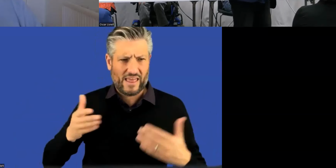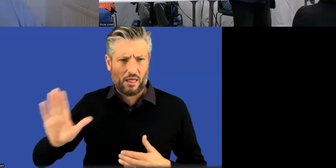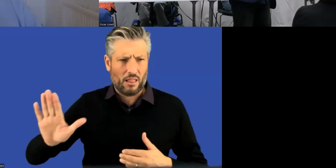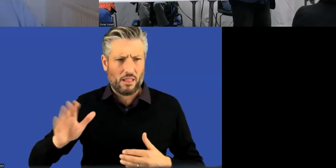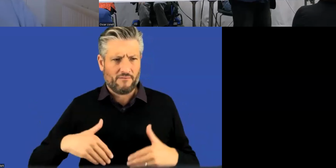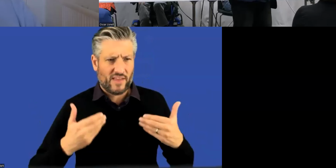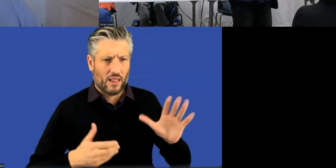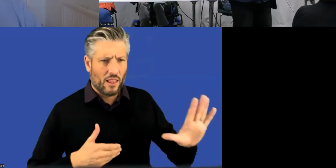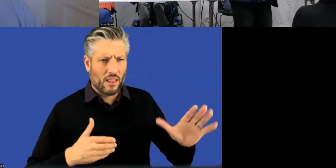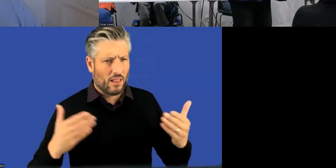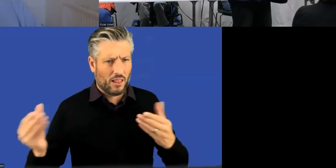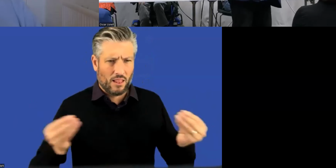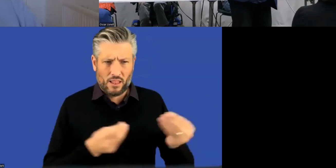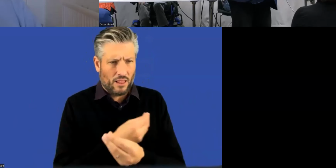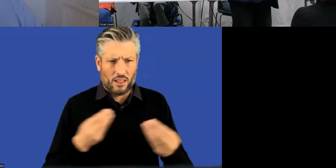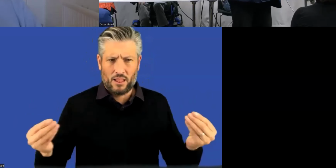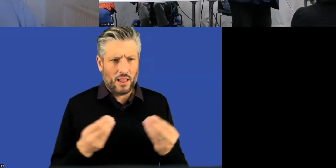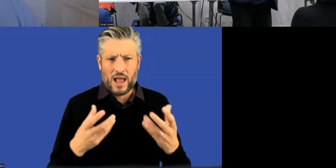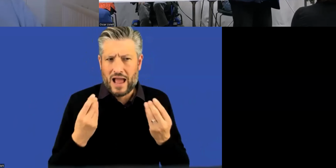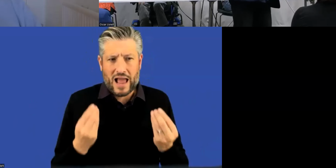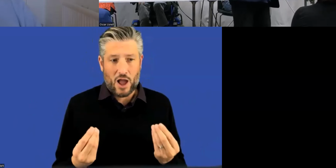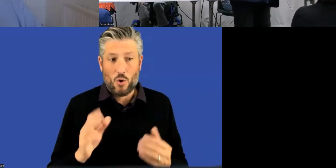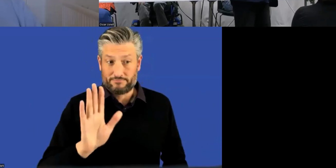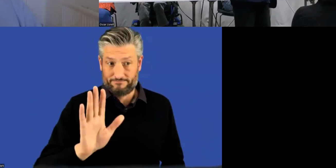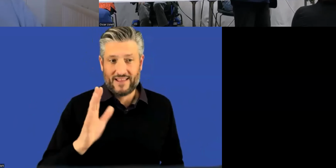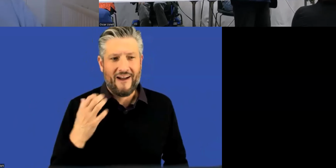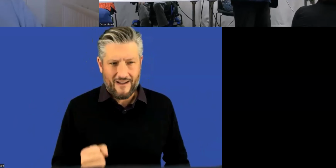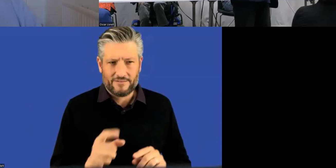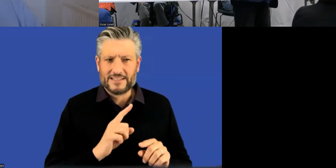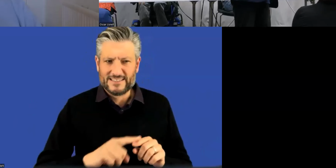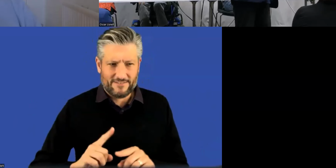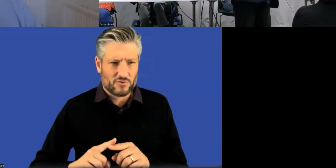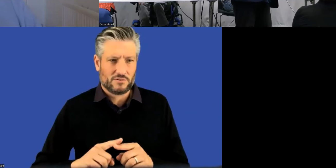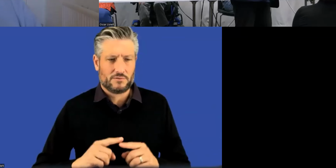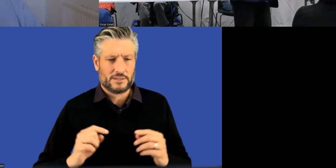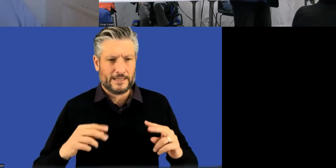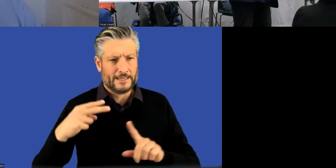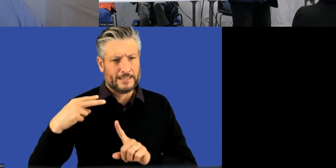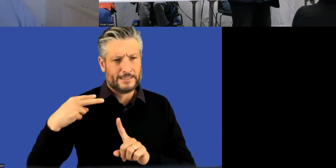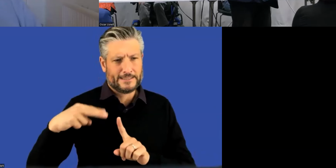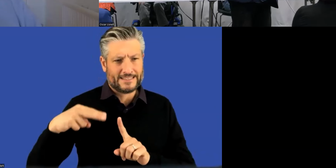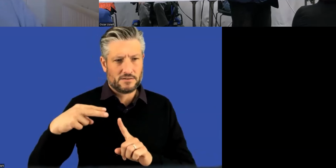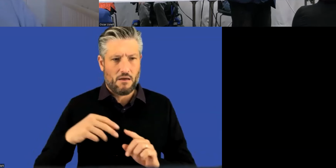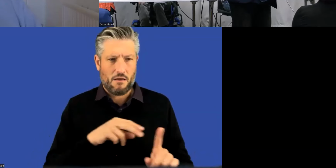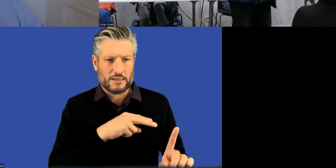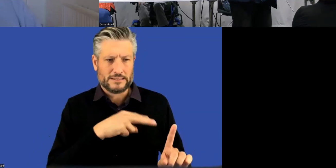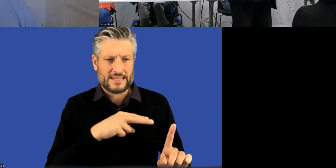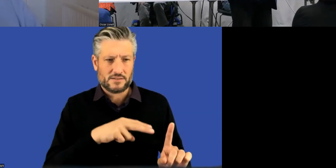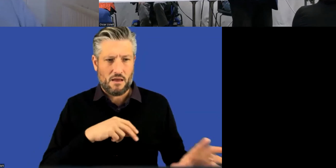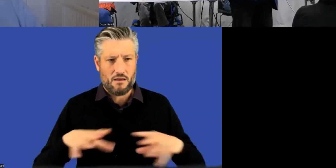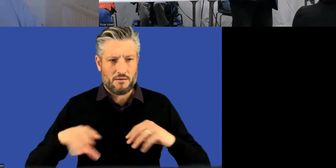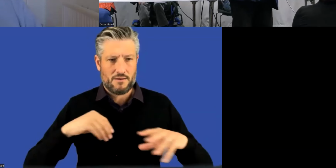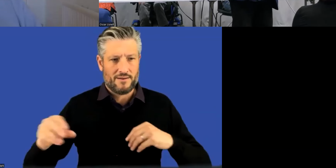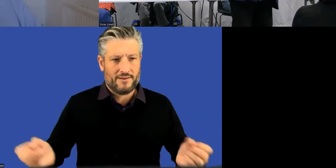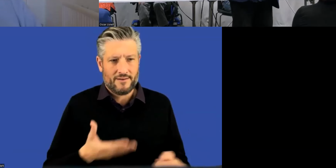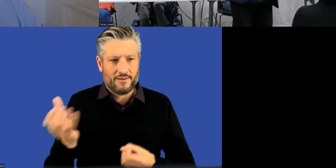people creating. EEG sensors, the whole lot, we're going to use the whole lot. And that will be of benefit. You know,